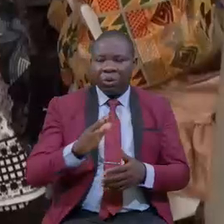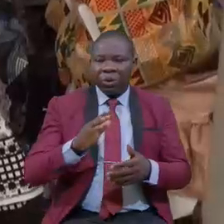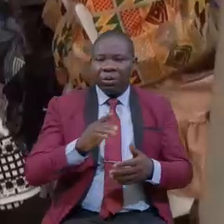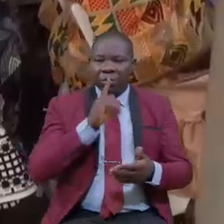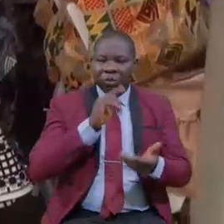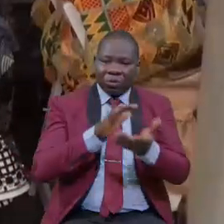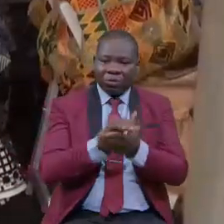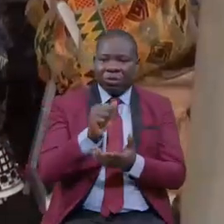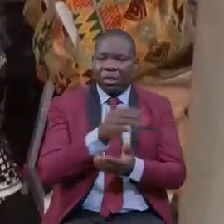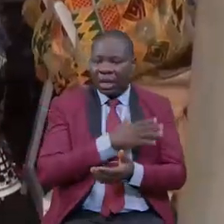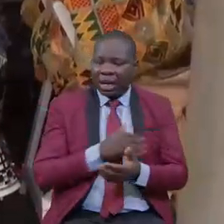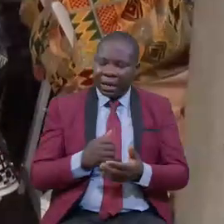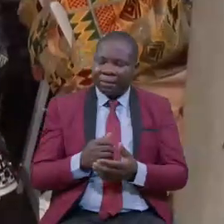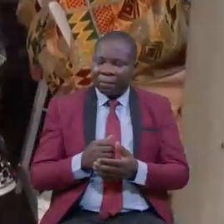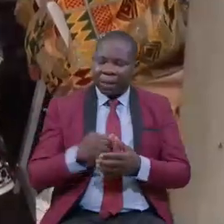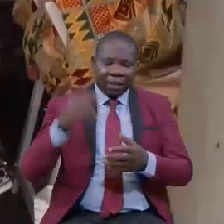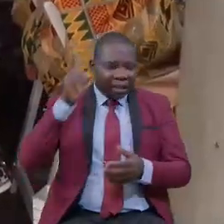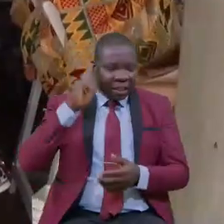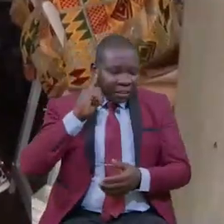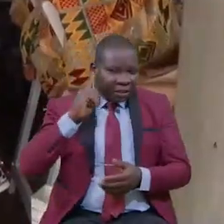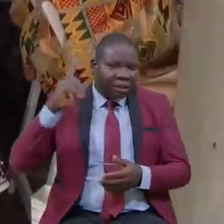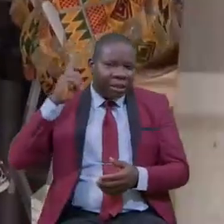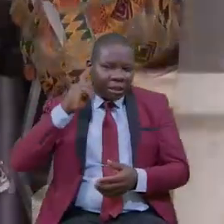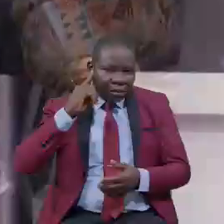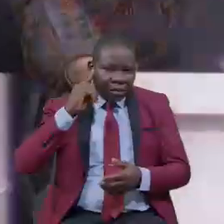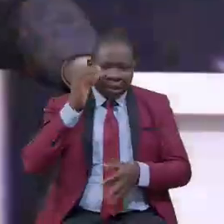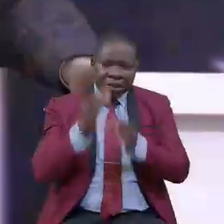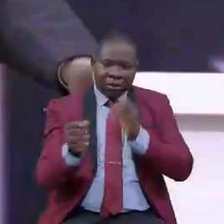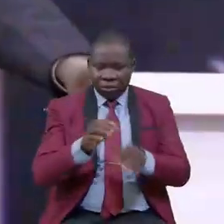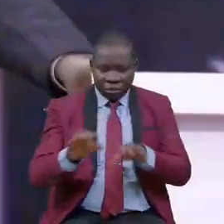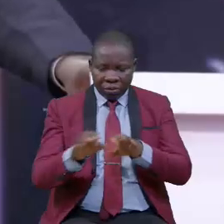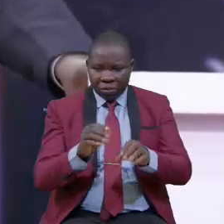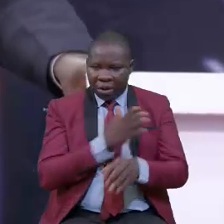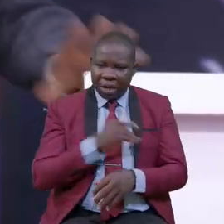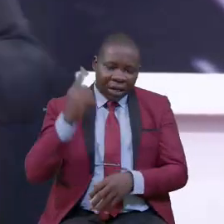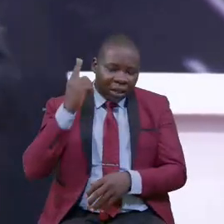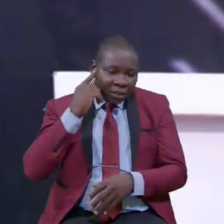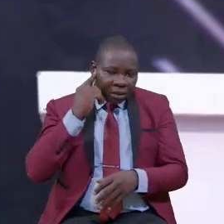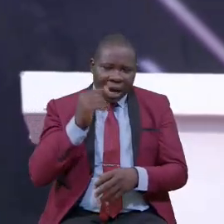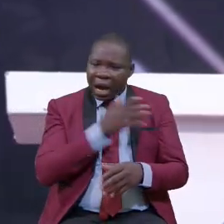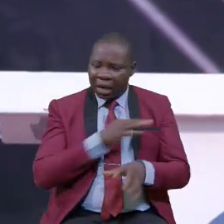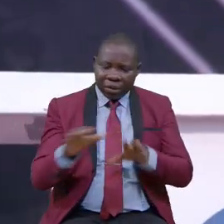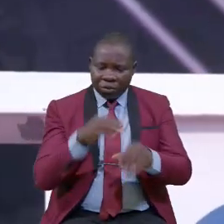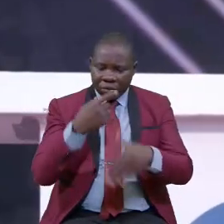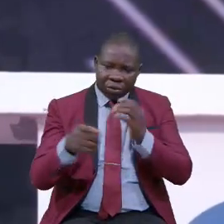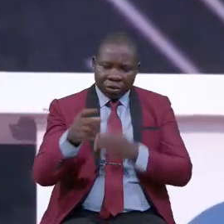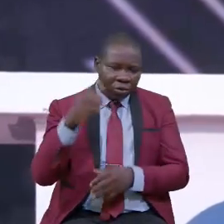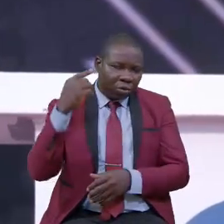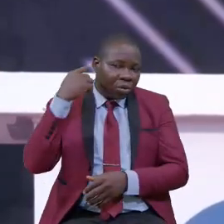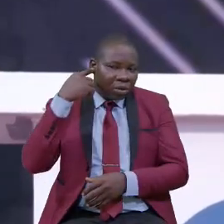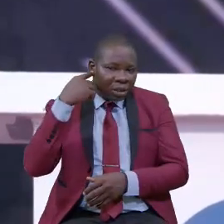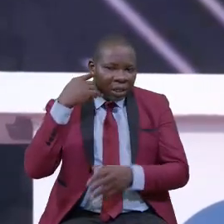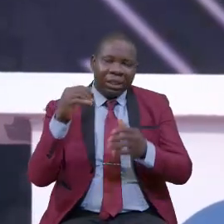Hing because if you do and you're Hing and you do what you are hearing it says I'll put no